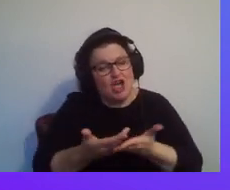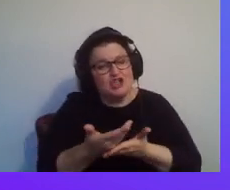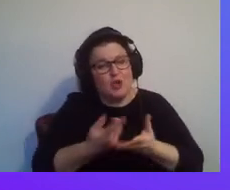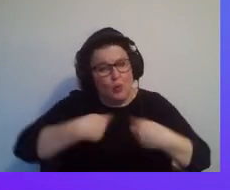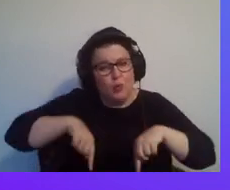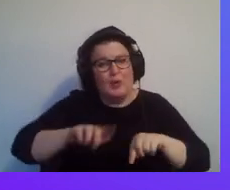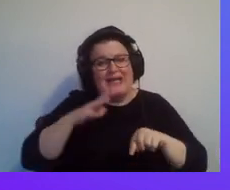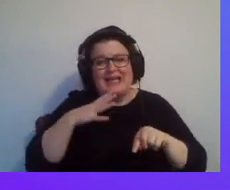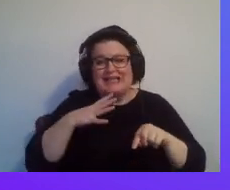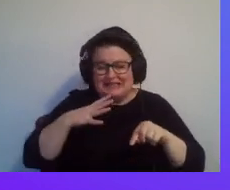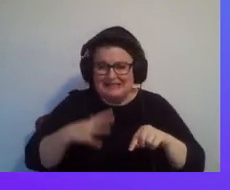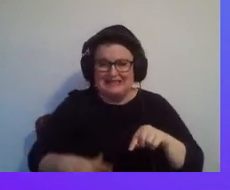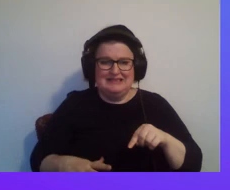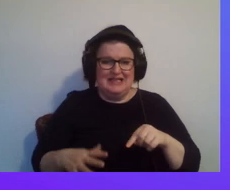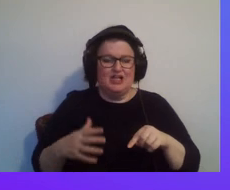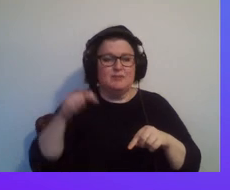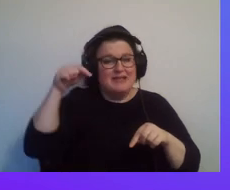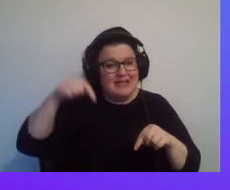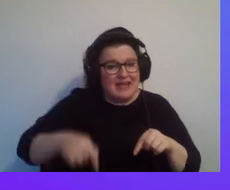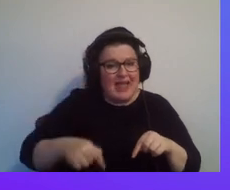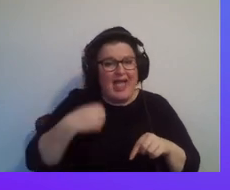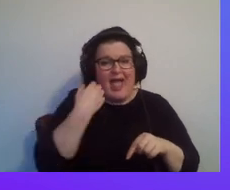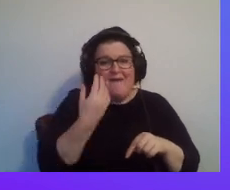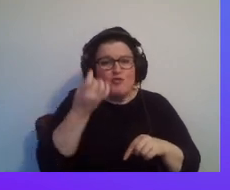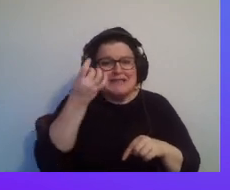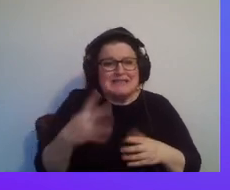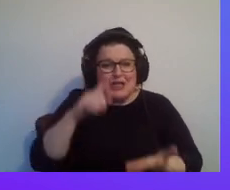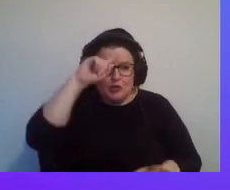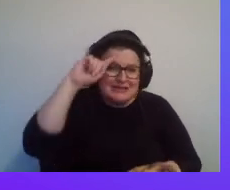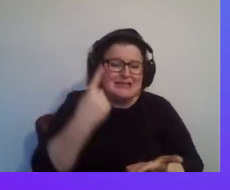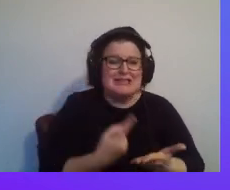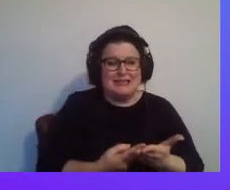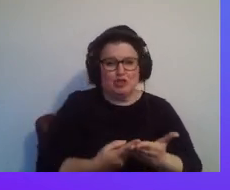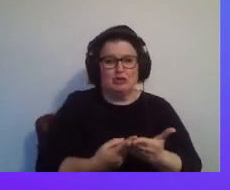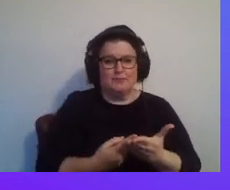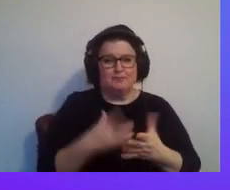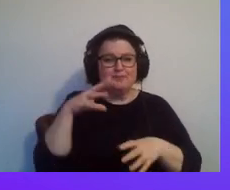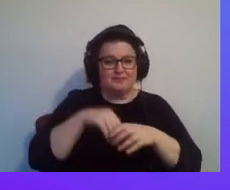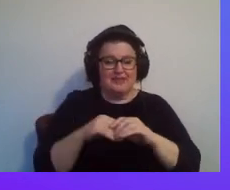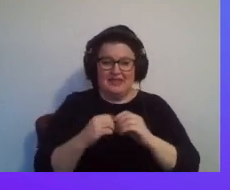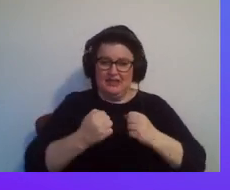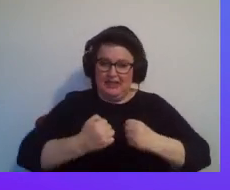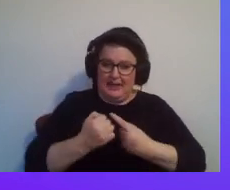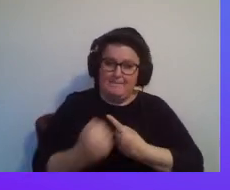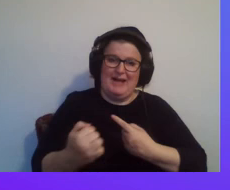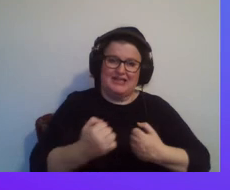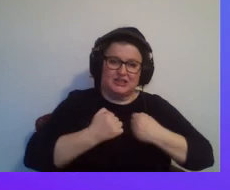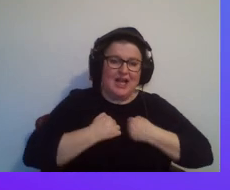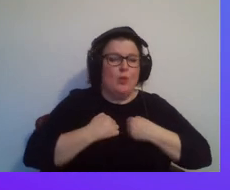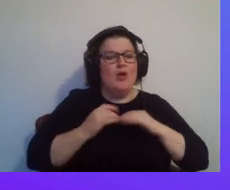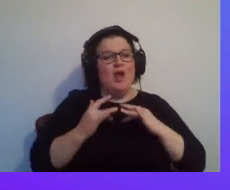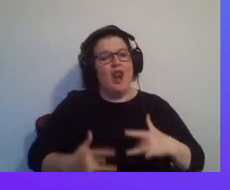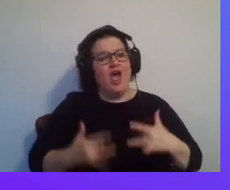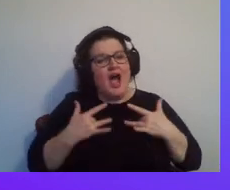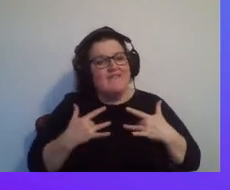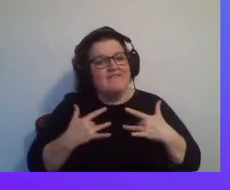around every single decision-making table that affects our lives, whether it's in government, whether